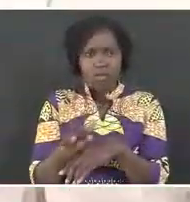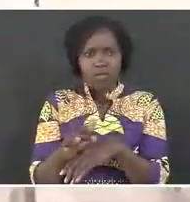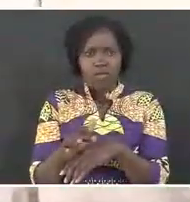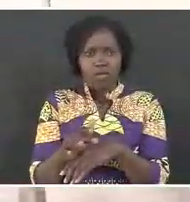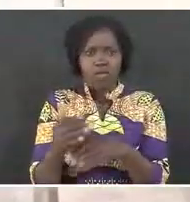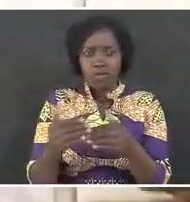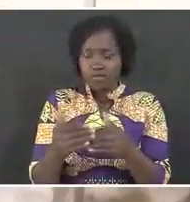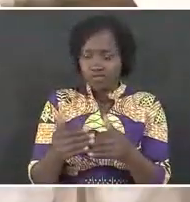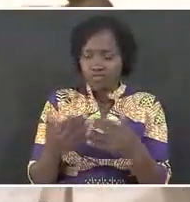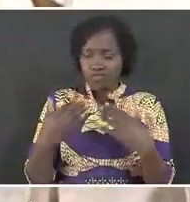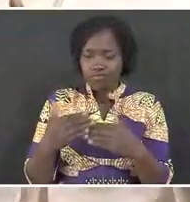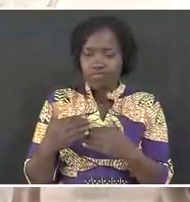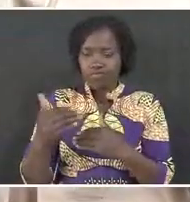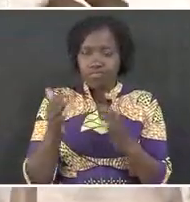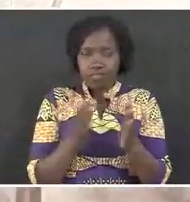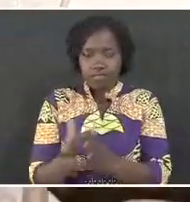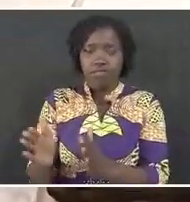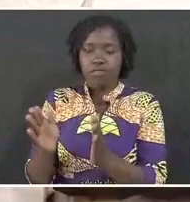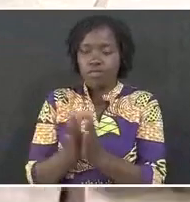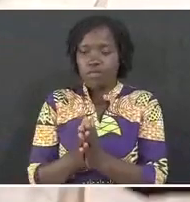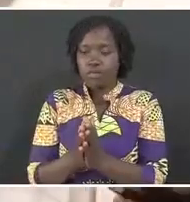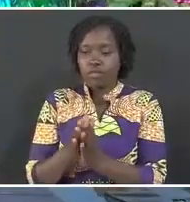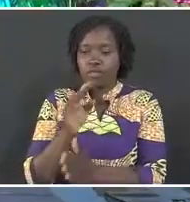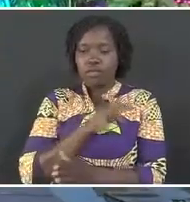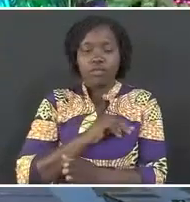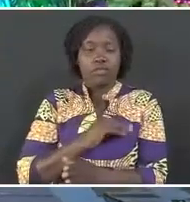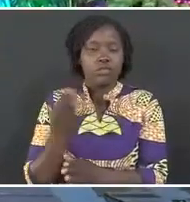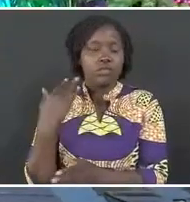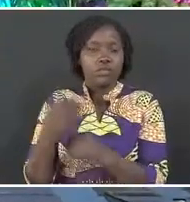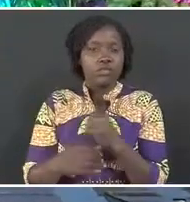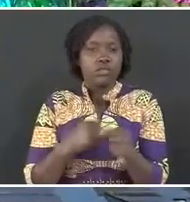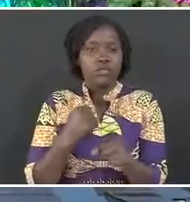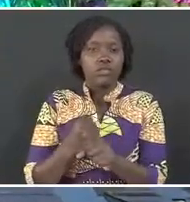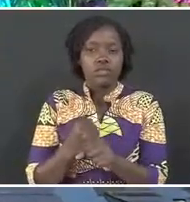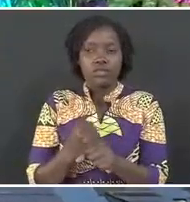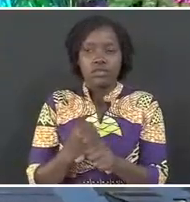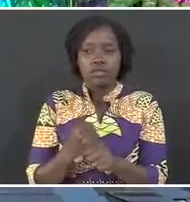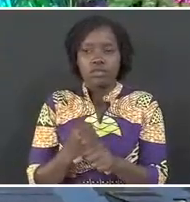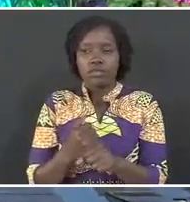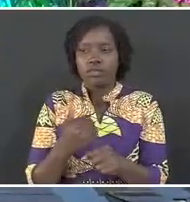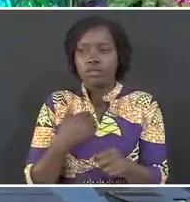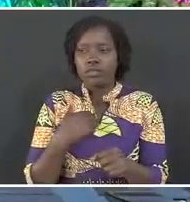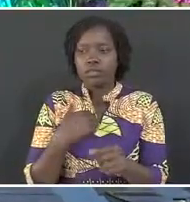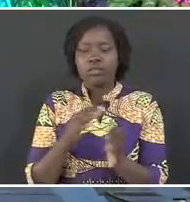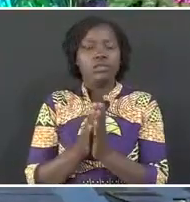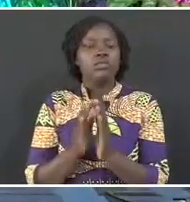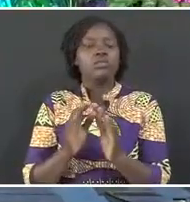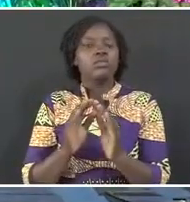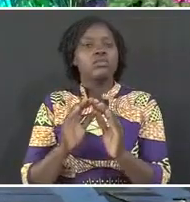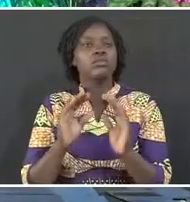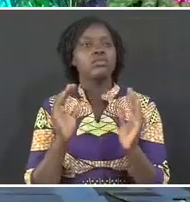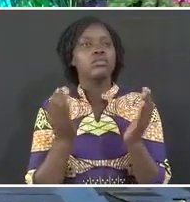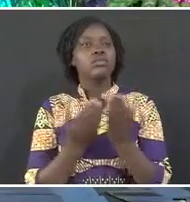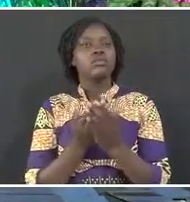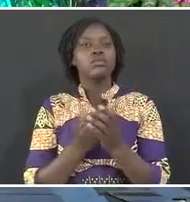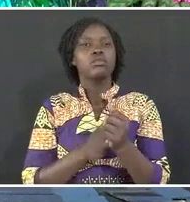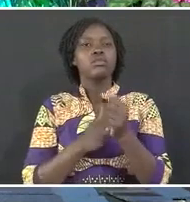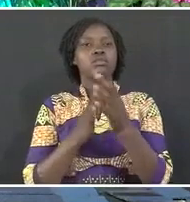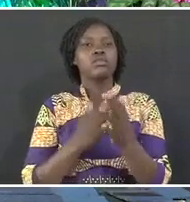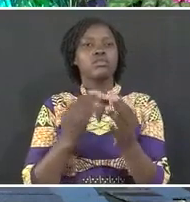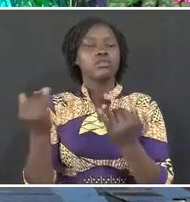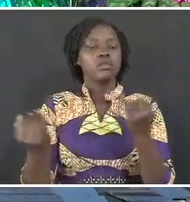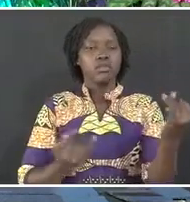forerunners. And in our missions, last year, we've had our global pioneers, the ones who were